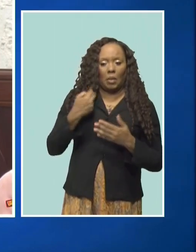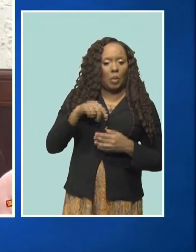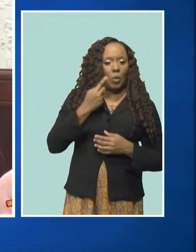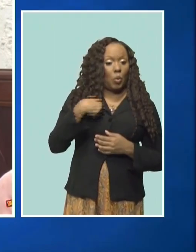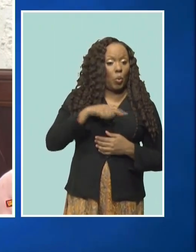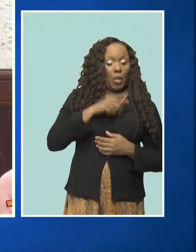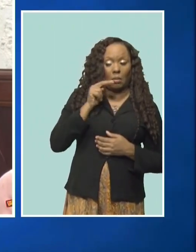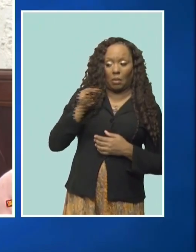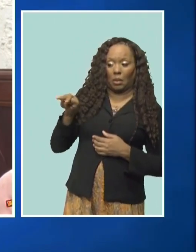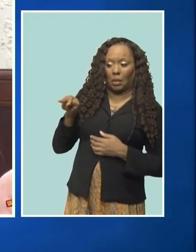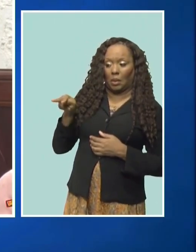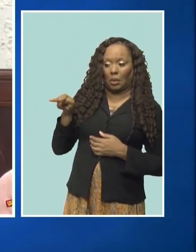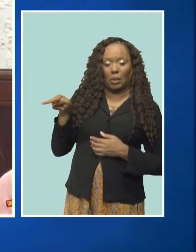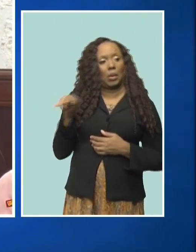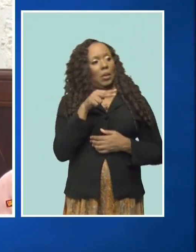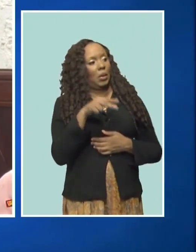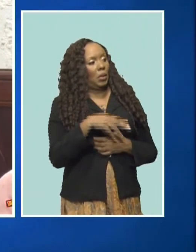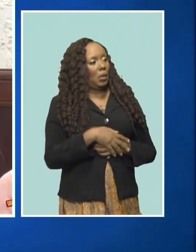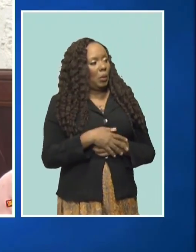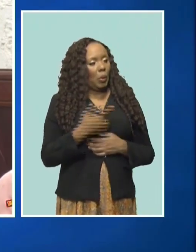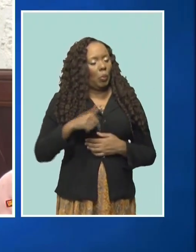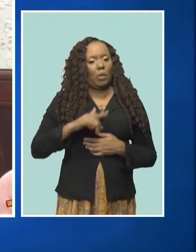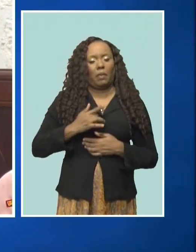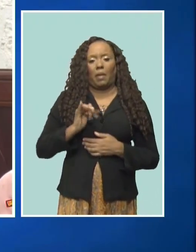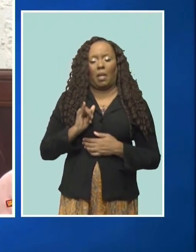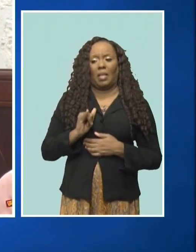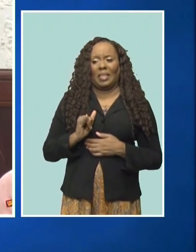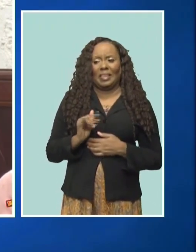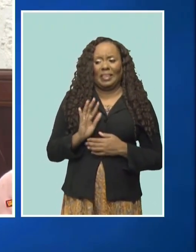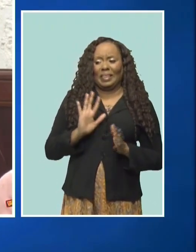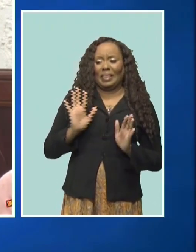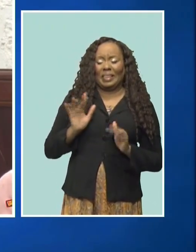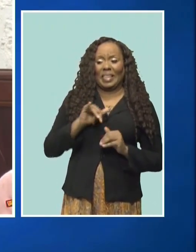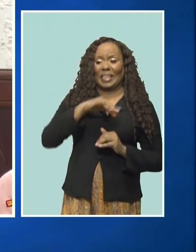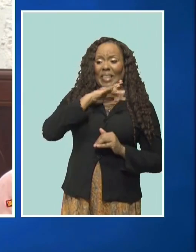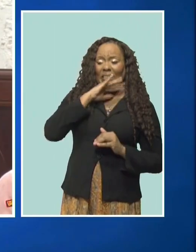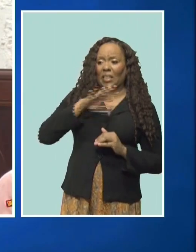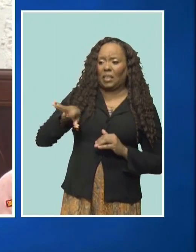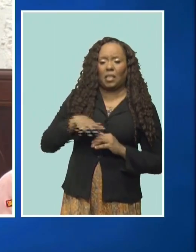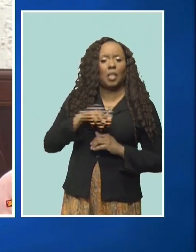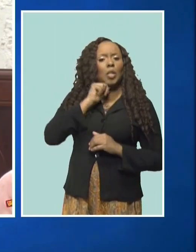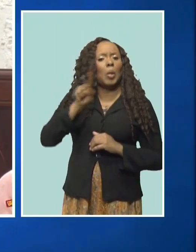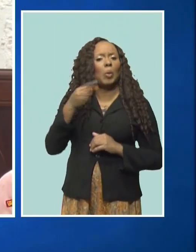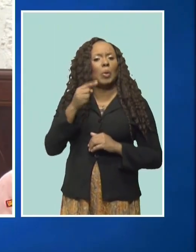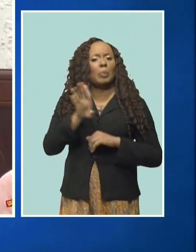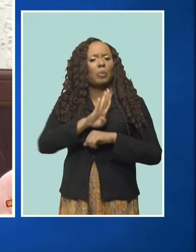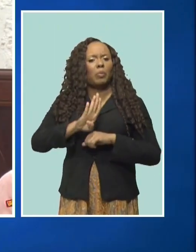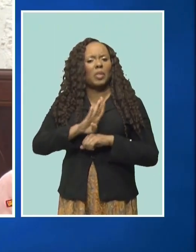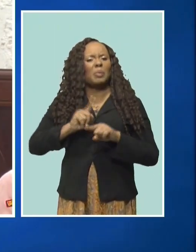underbelly of a society. Not just the Barbadian society, these things happen all over the world.